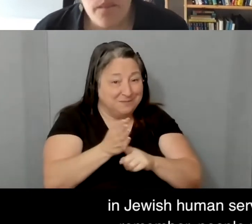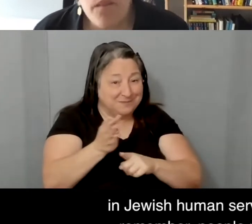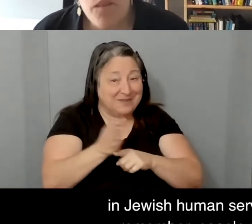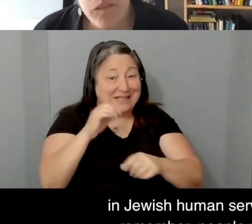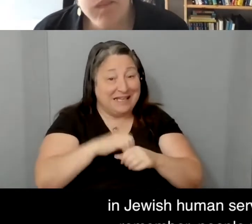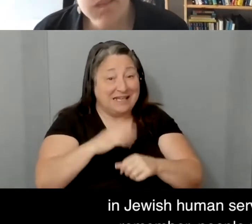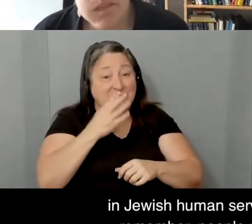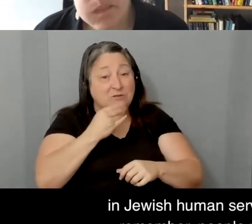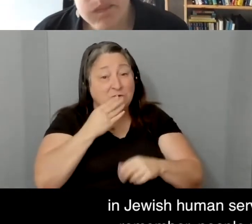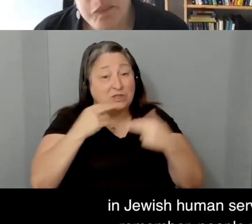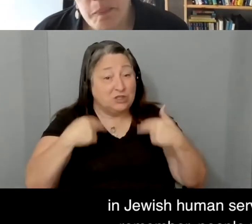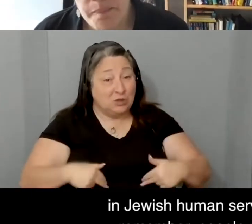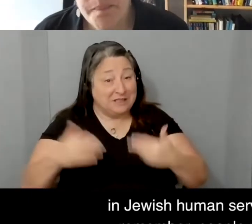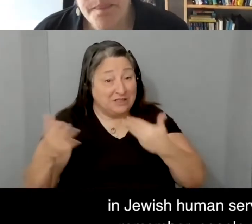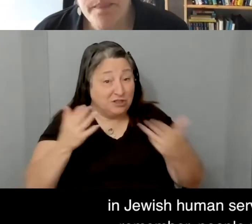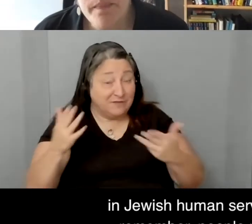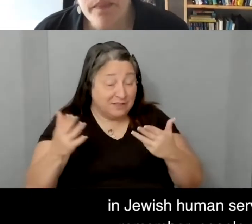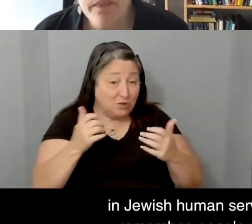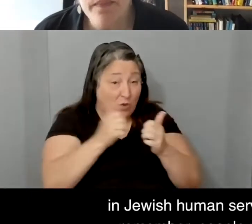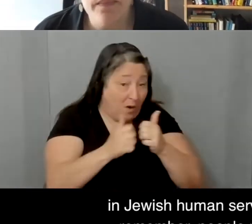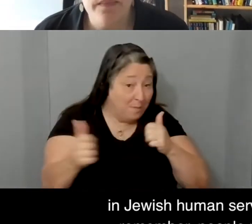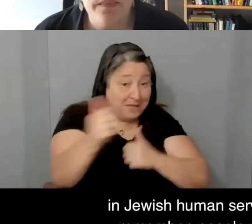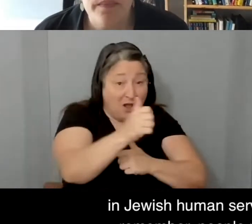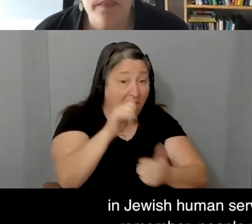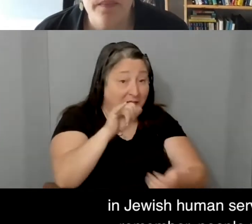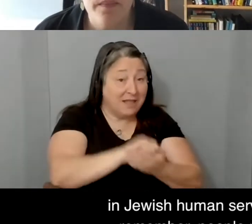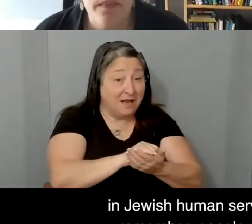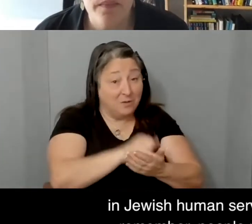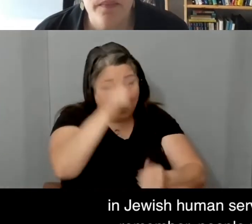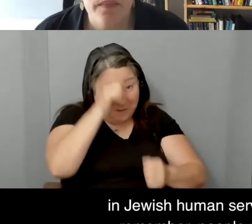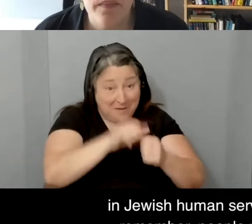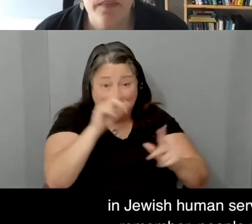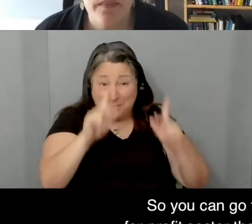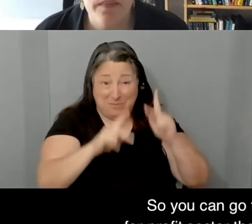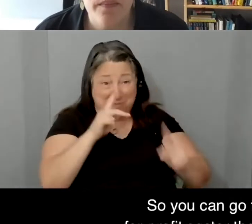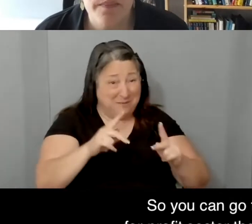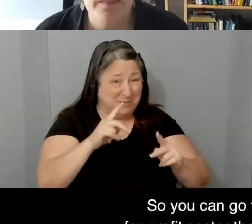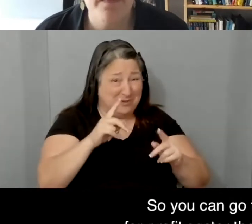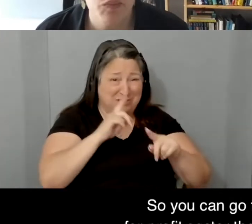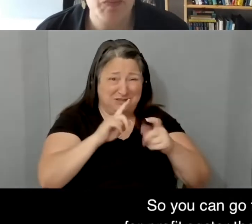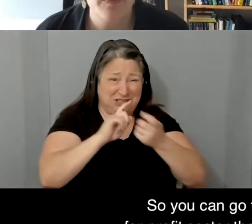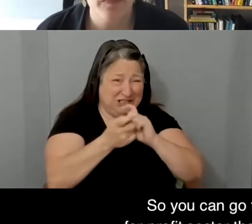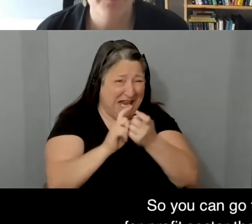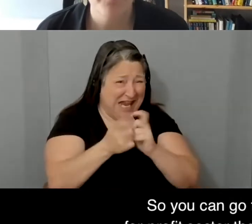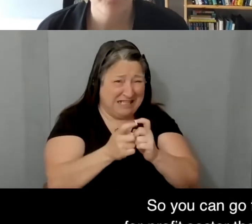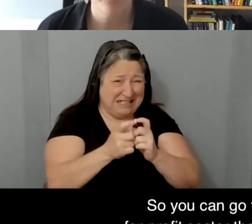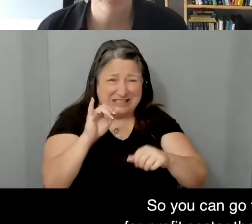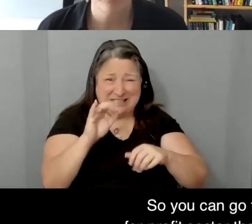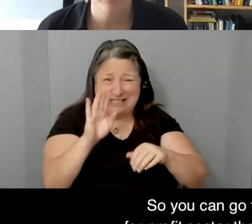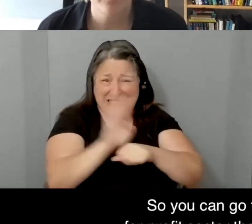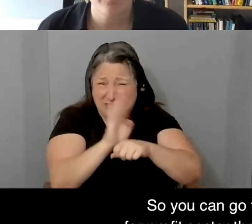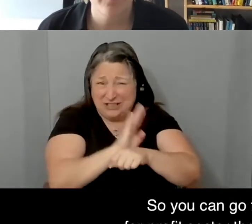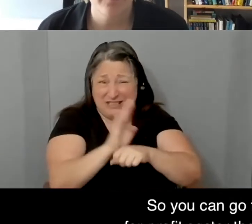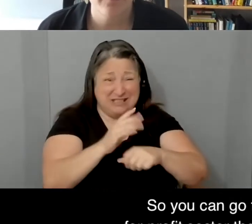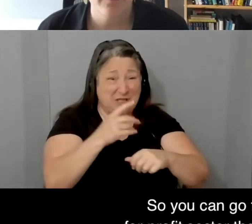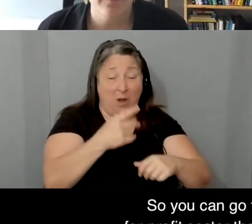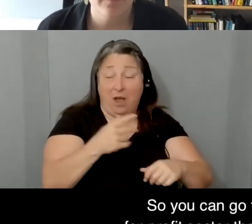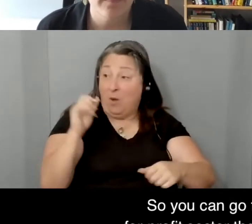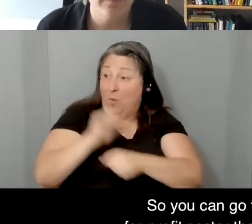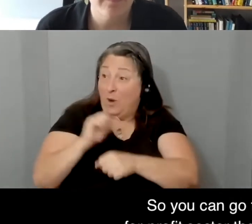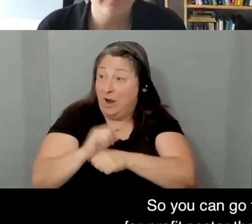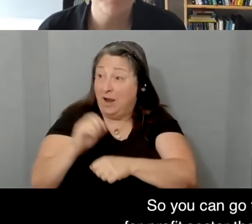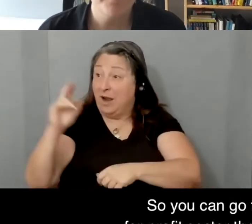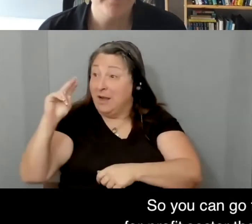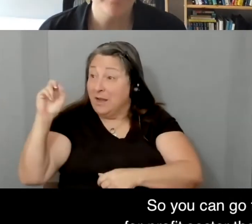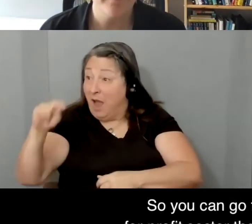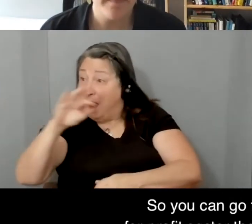or expand beyond. And remember, people move across industries too. So you can go from nonprofit sector to